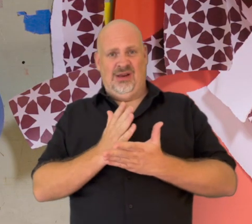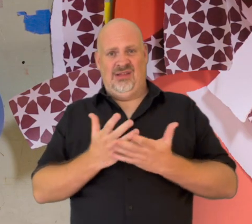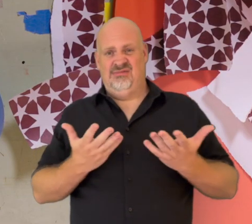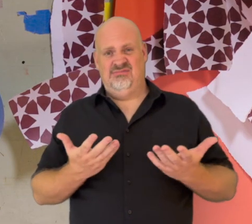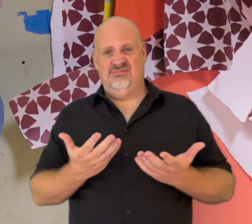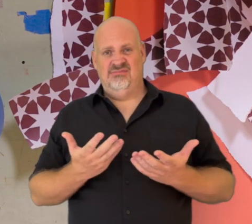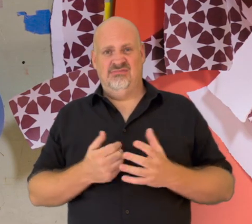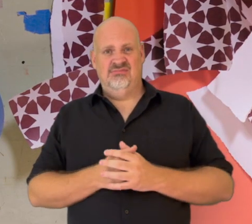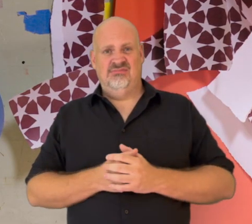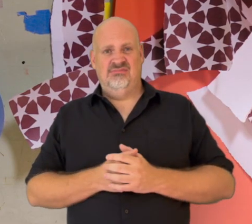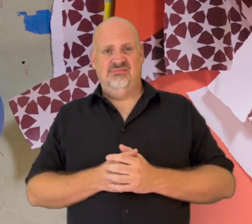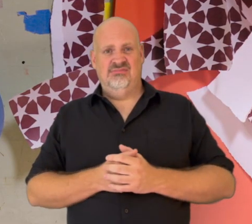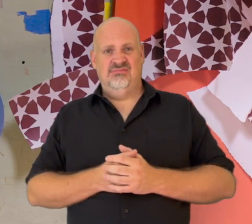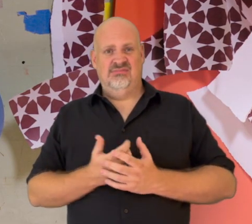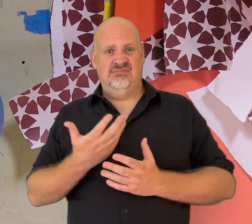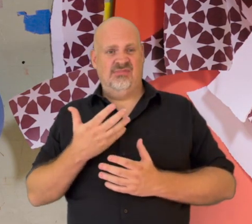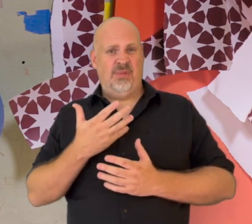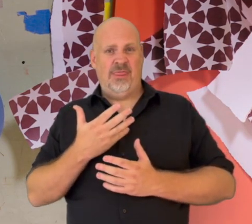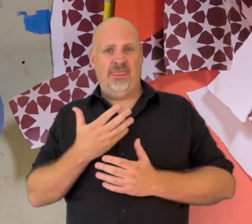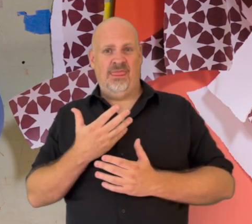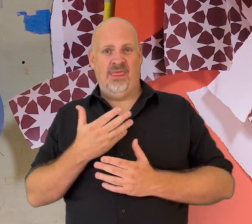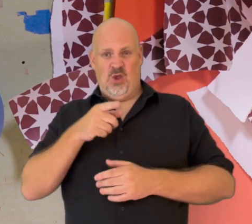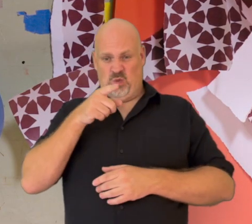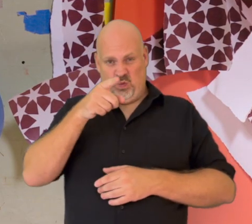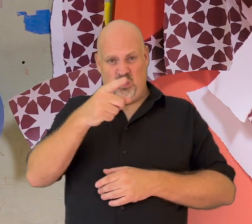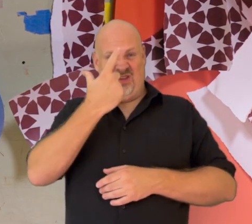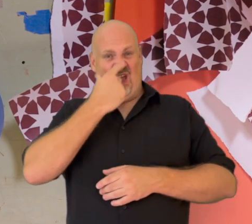a set of tools that you can do whatever you want with.